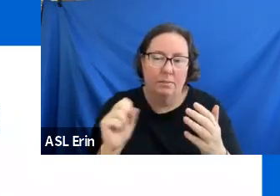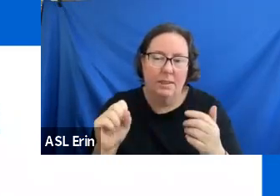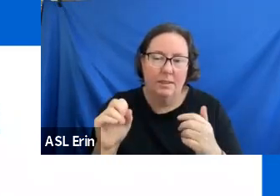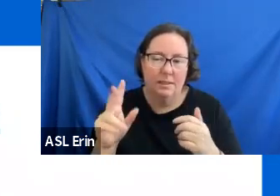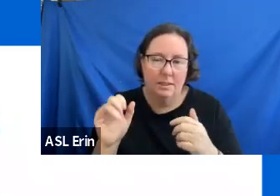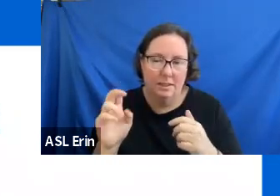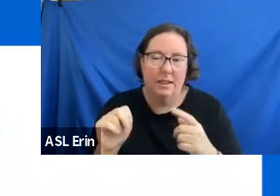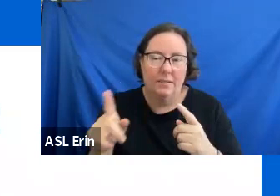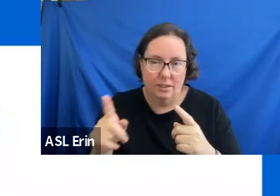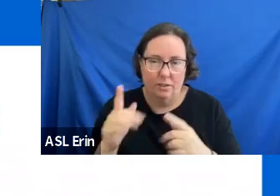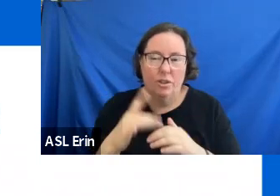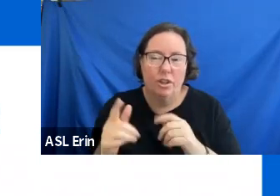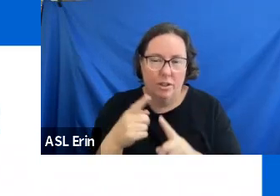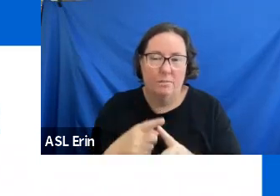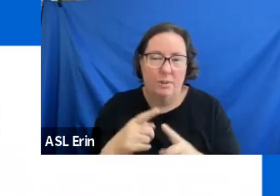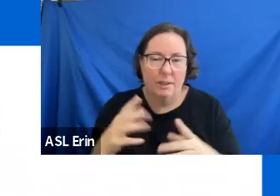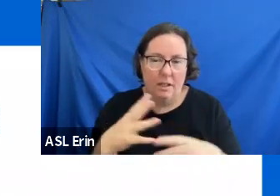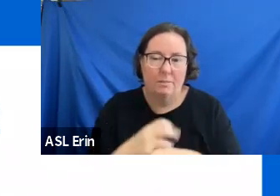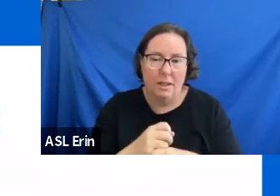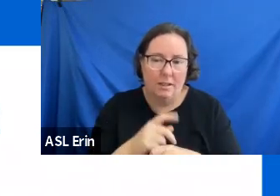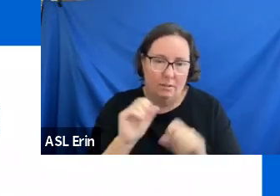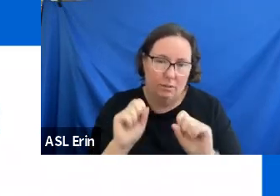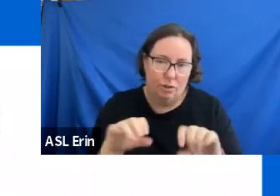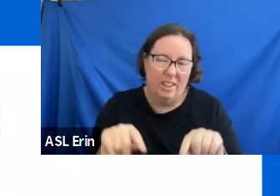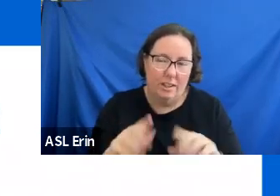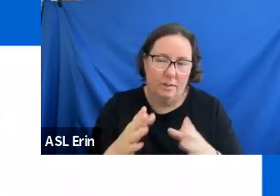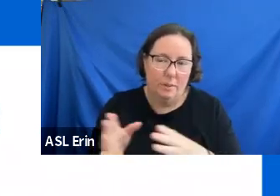Sullivan's earlier point, this may be one way we could do